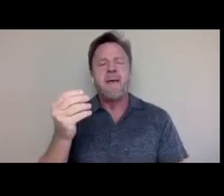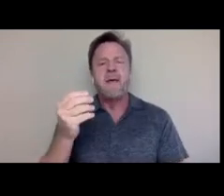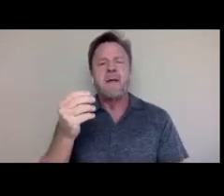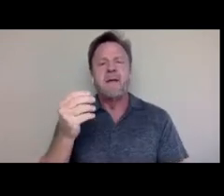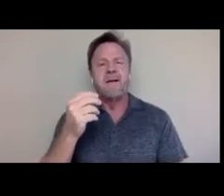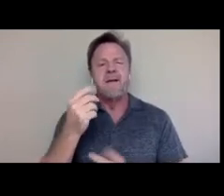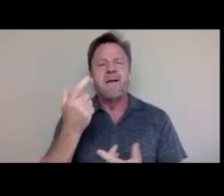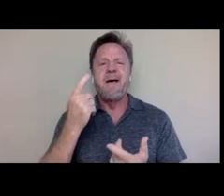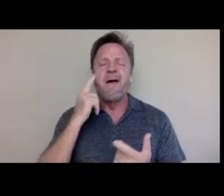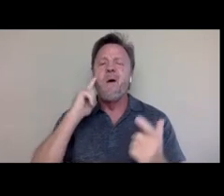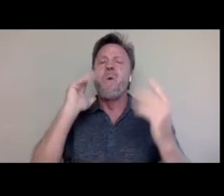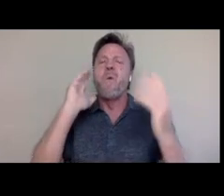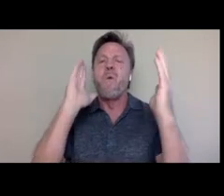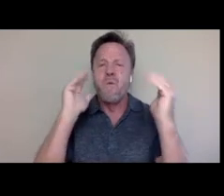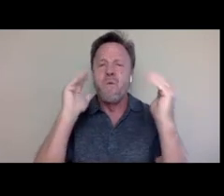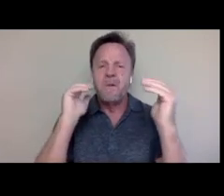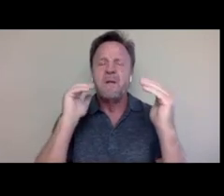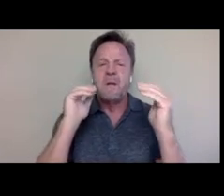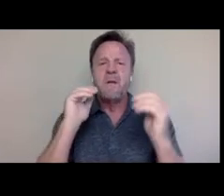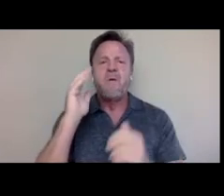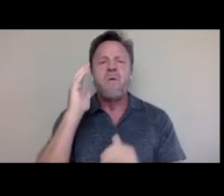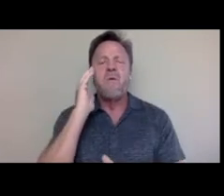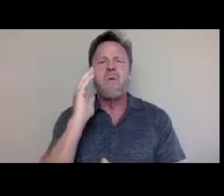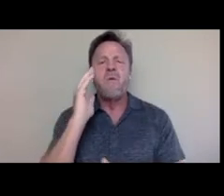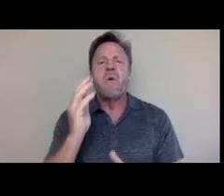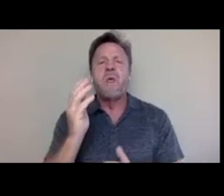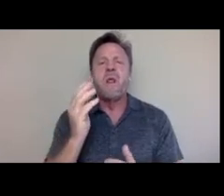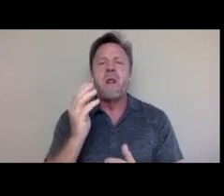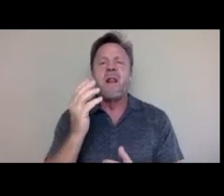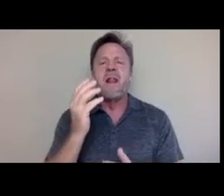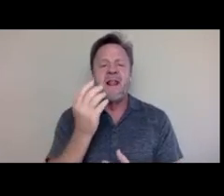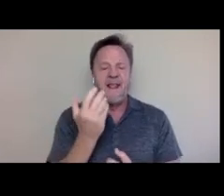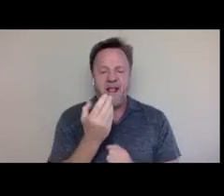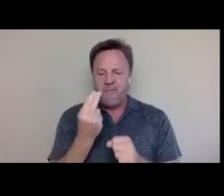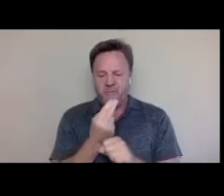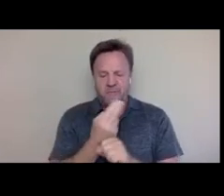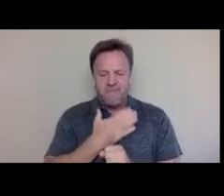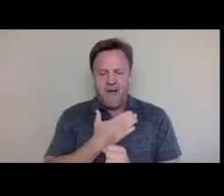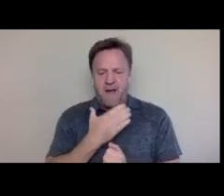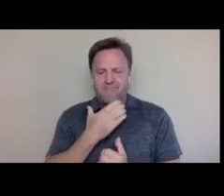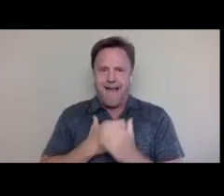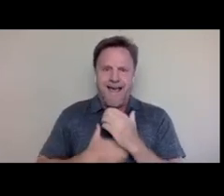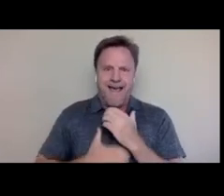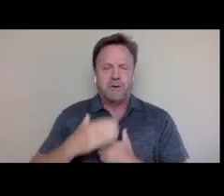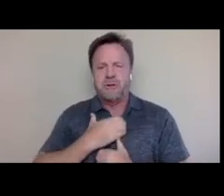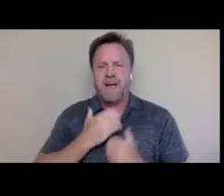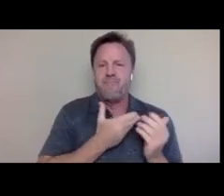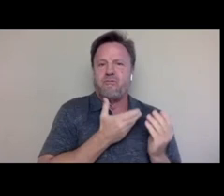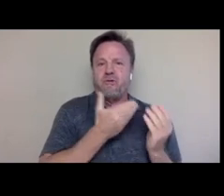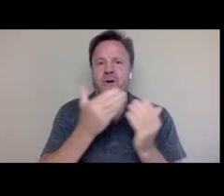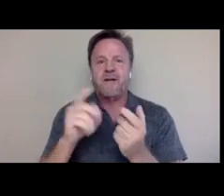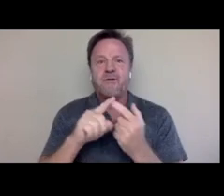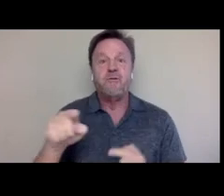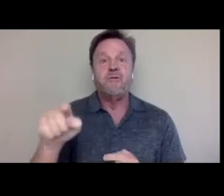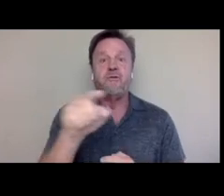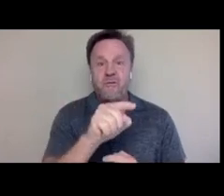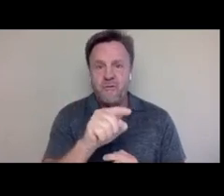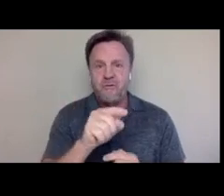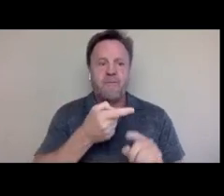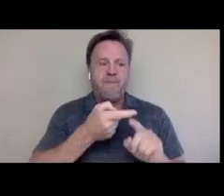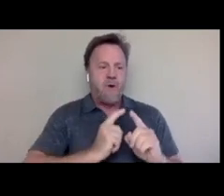hopefully going to take my passion and bring my passion to you that takes us from